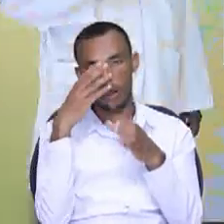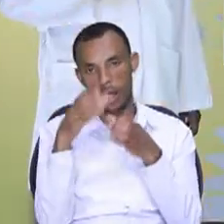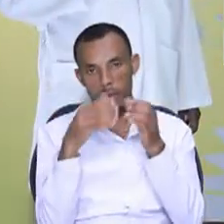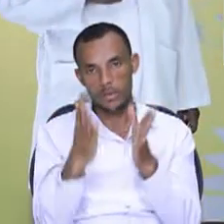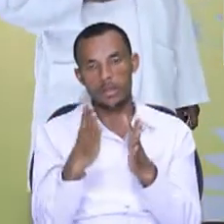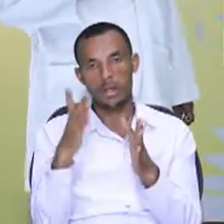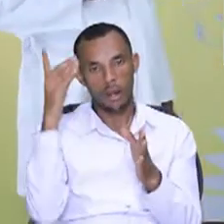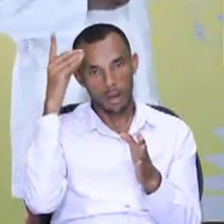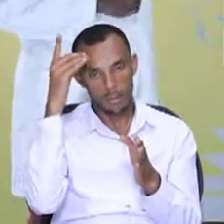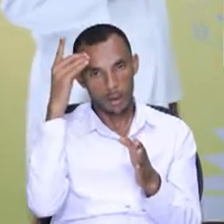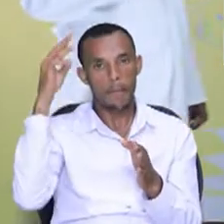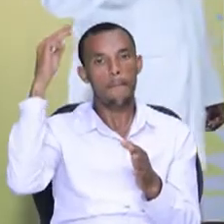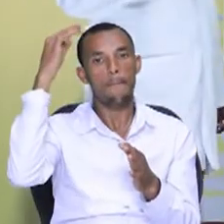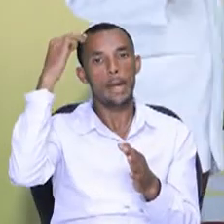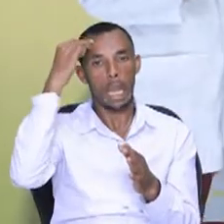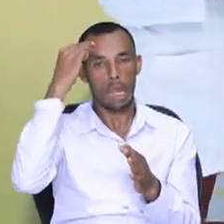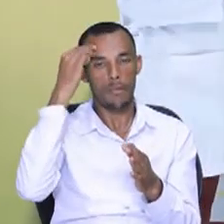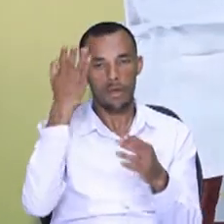Dmitry Mendeleev, in